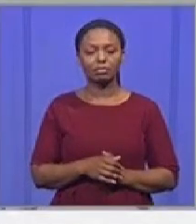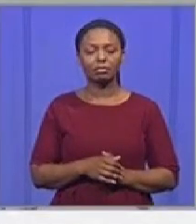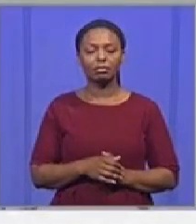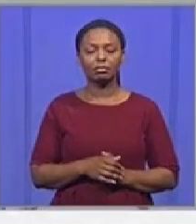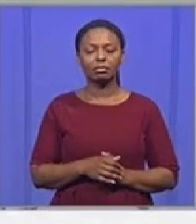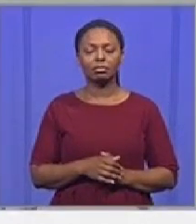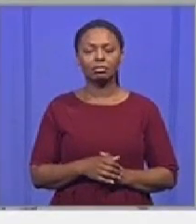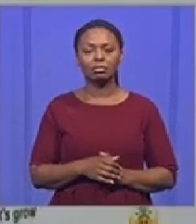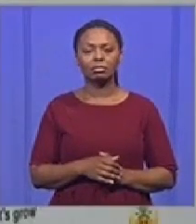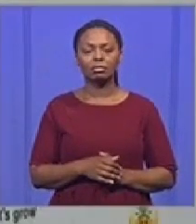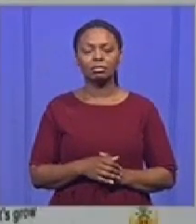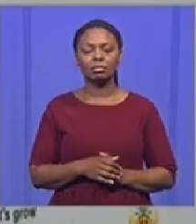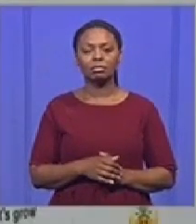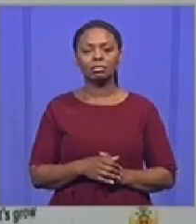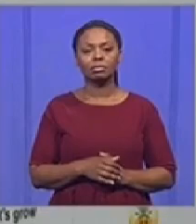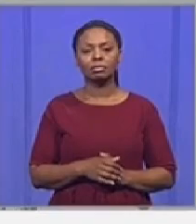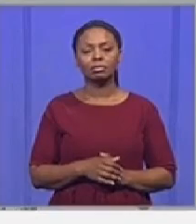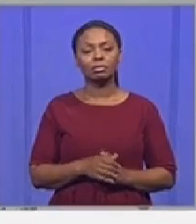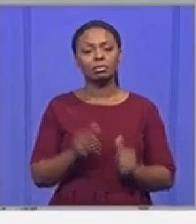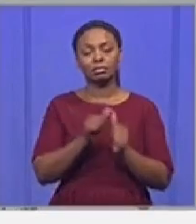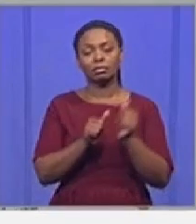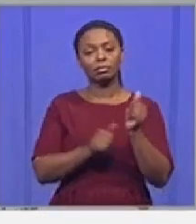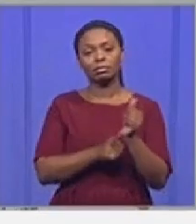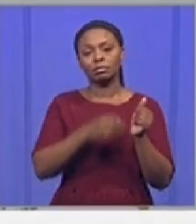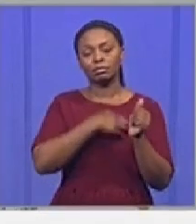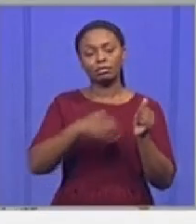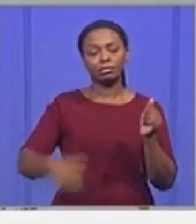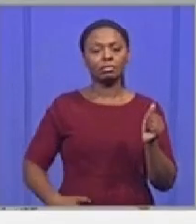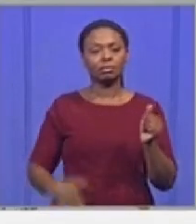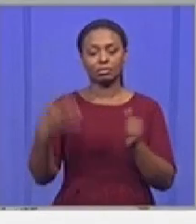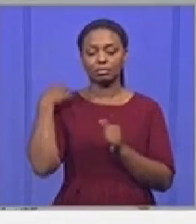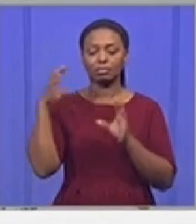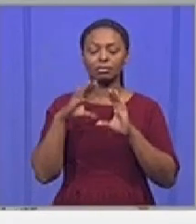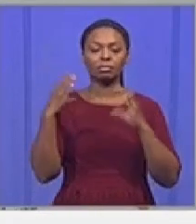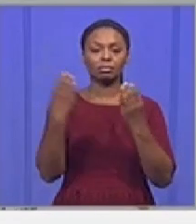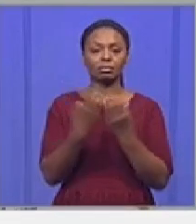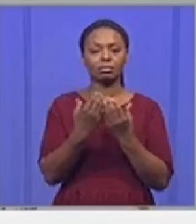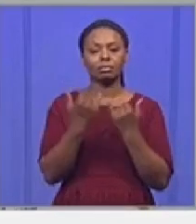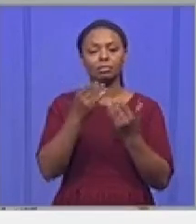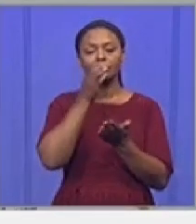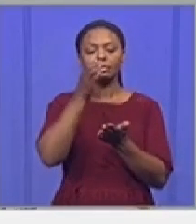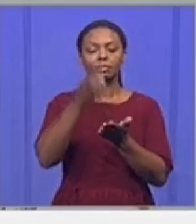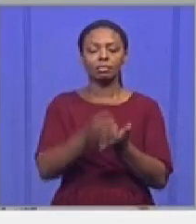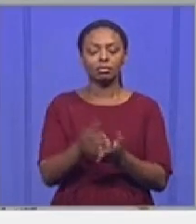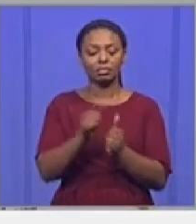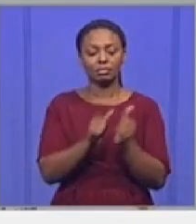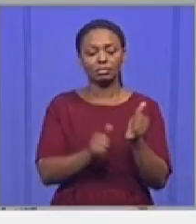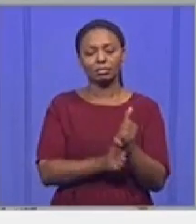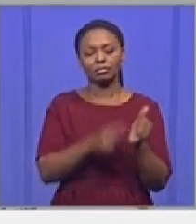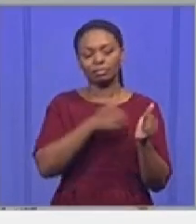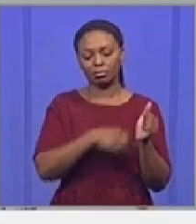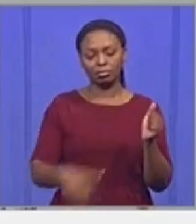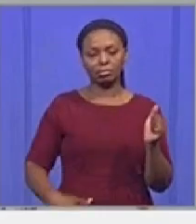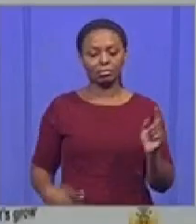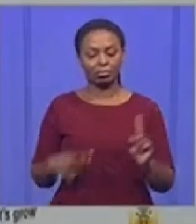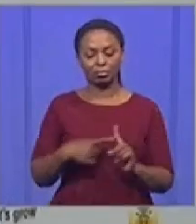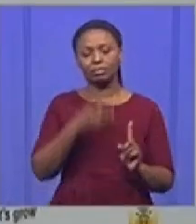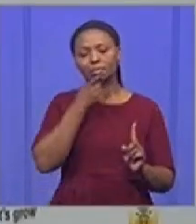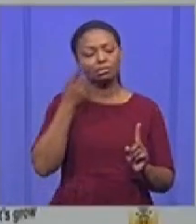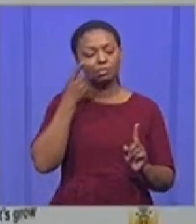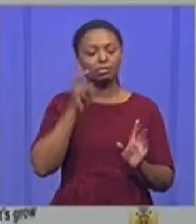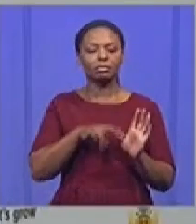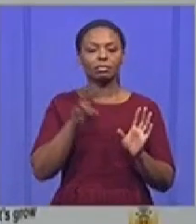Regarding our Deputy President, Cabinet confirms that Deputy President David Mabuza has resigned as